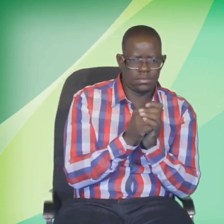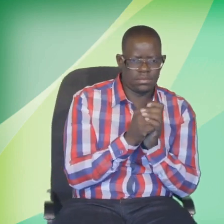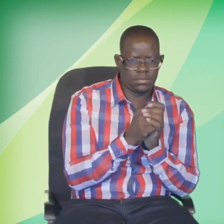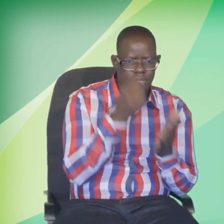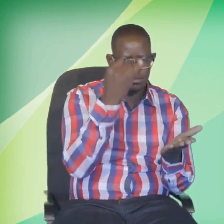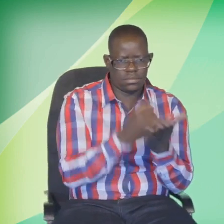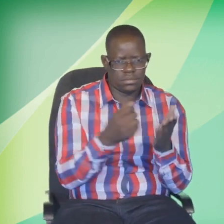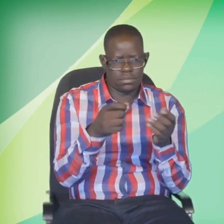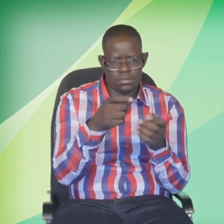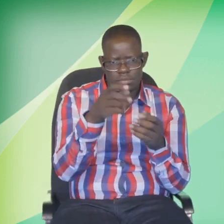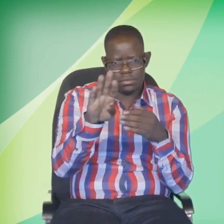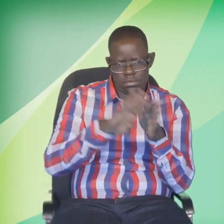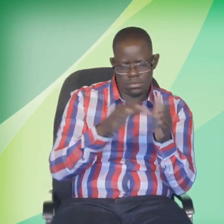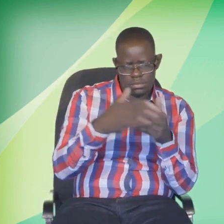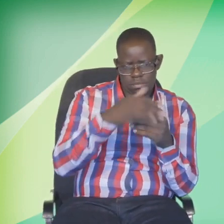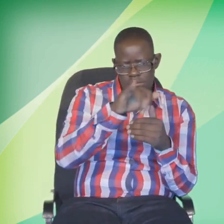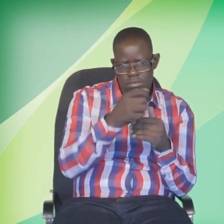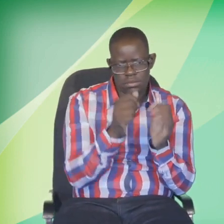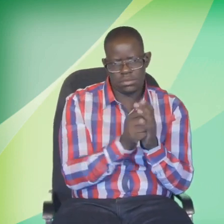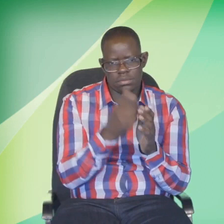5,450. Creditors Returns Journal